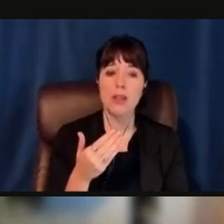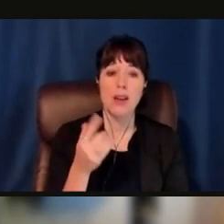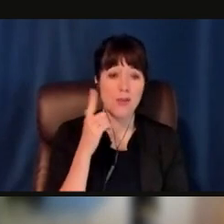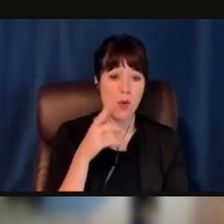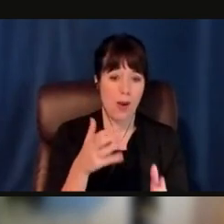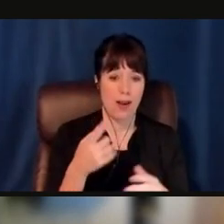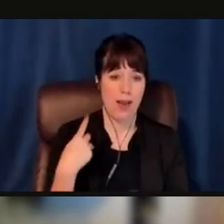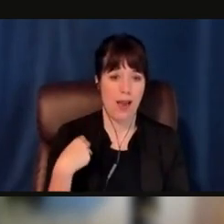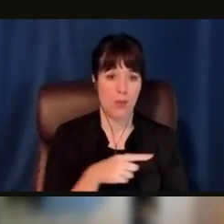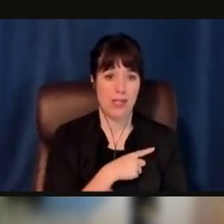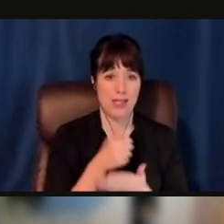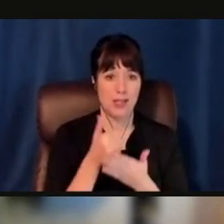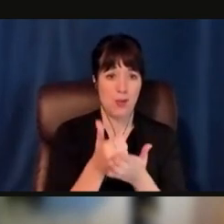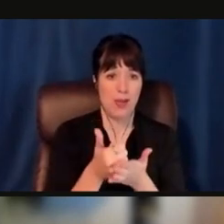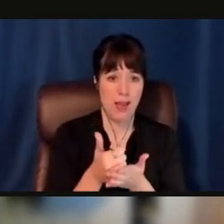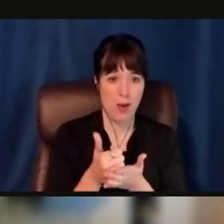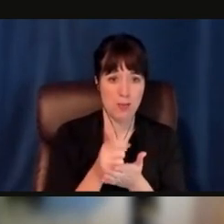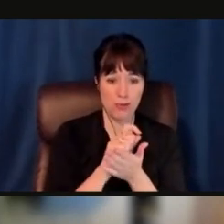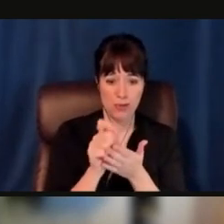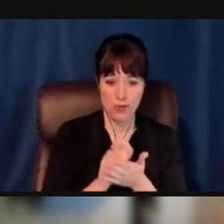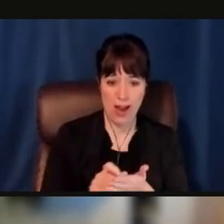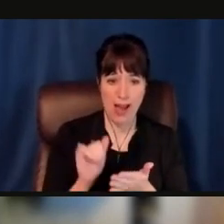allowing us to help draft it earlier.